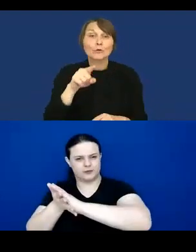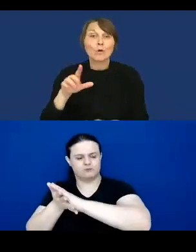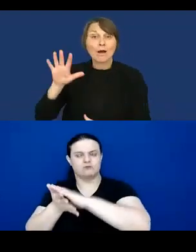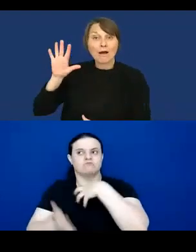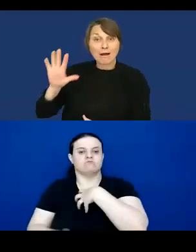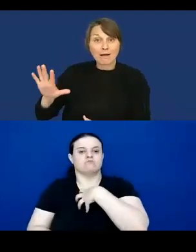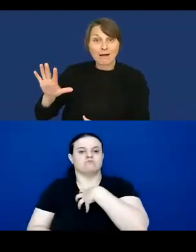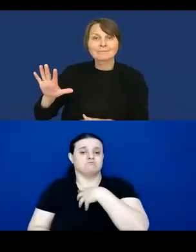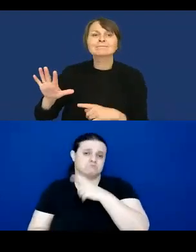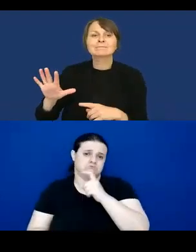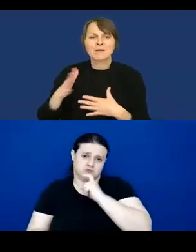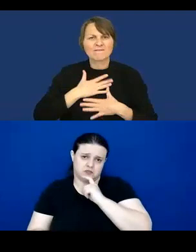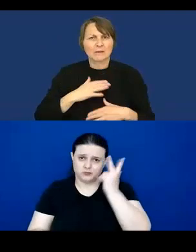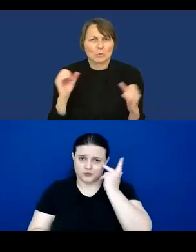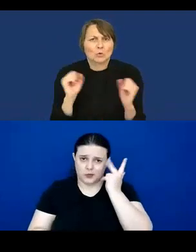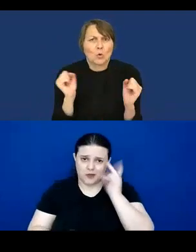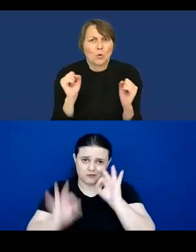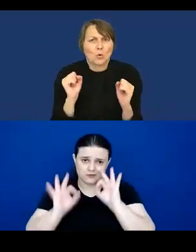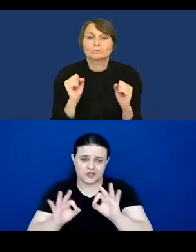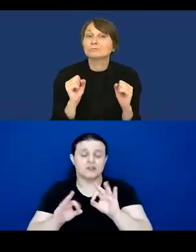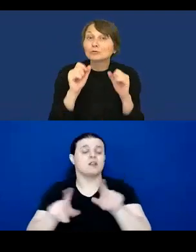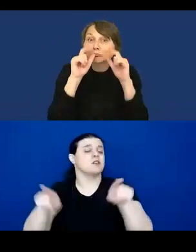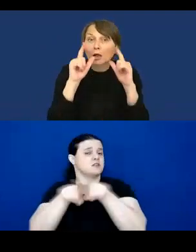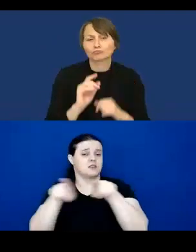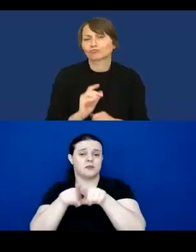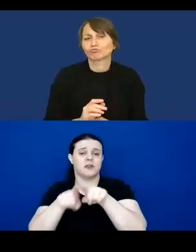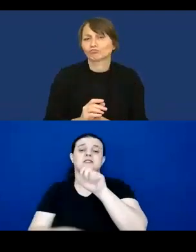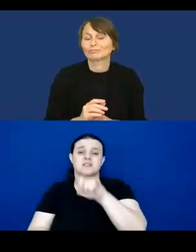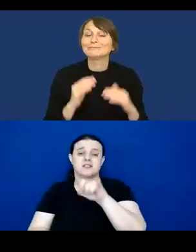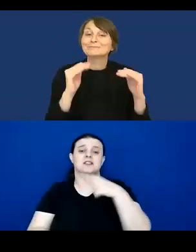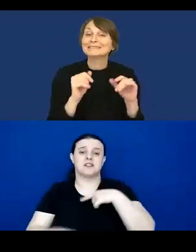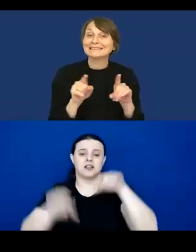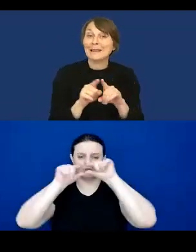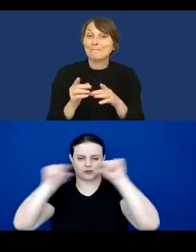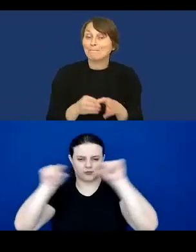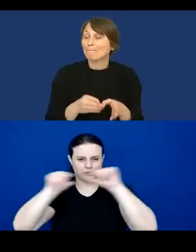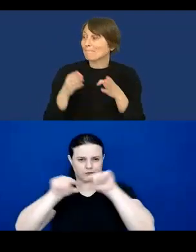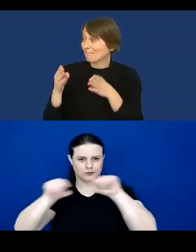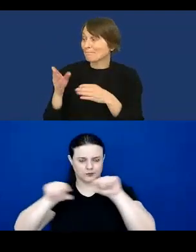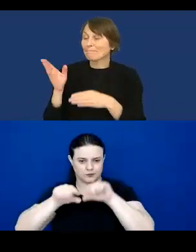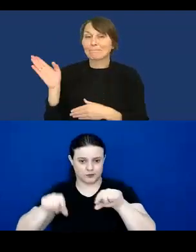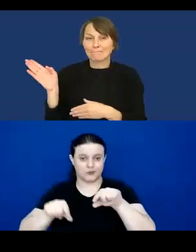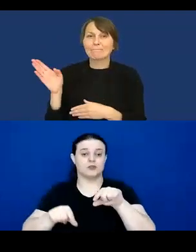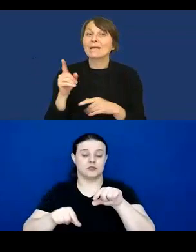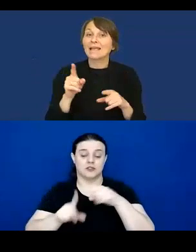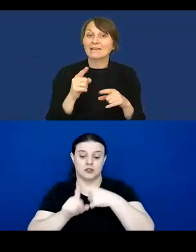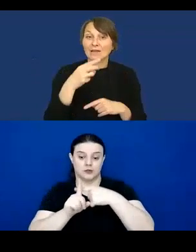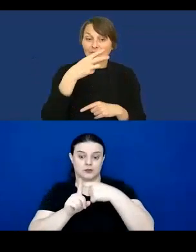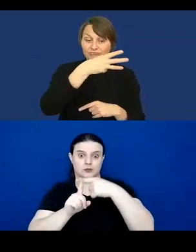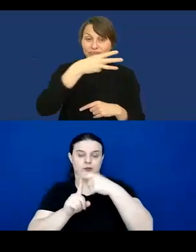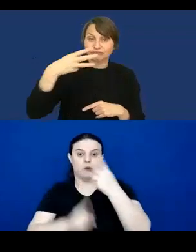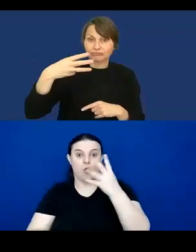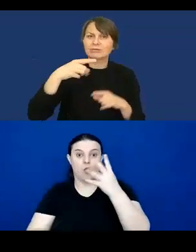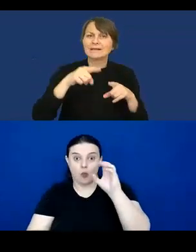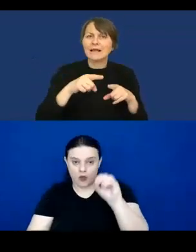That's not surprising. Similarly, if you have a number of bars of a temperature of 40 degrees